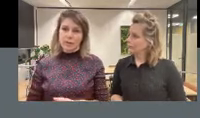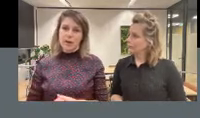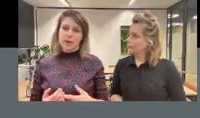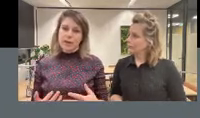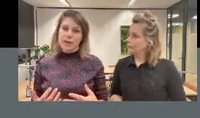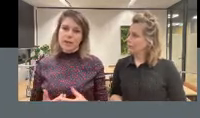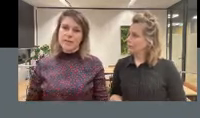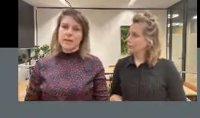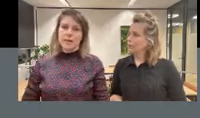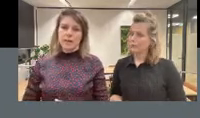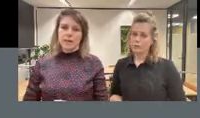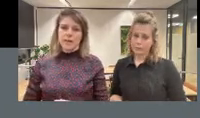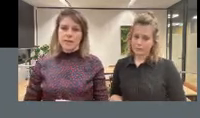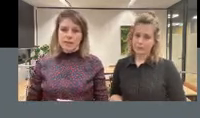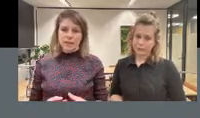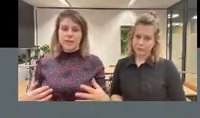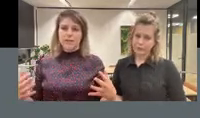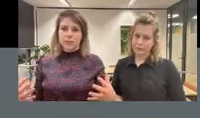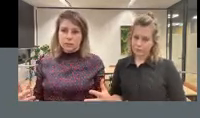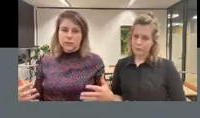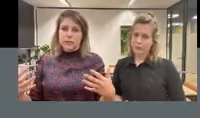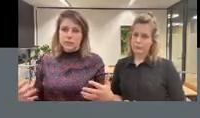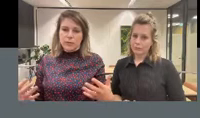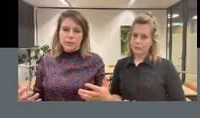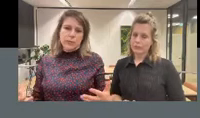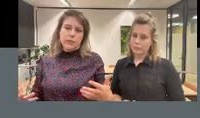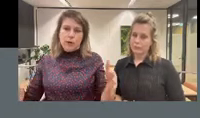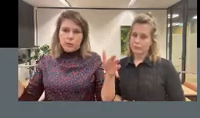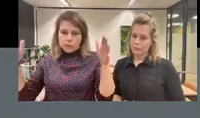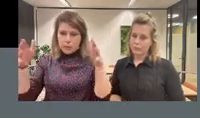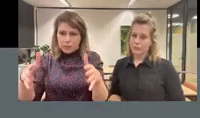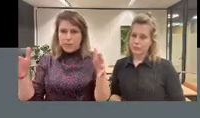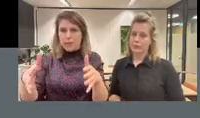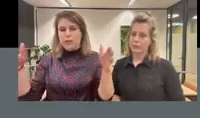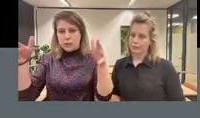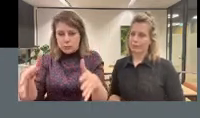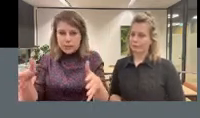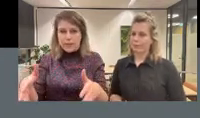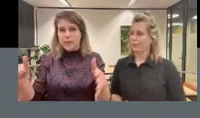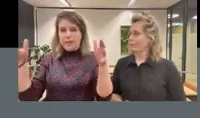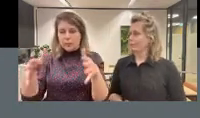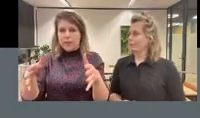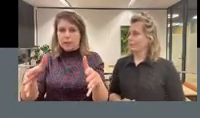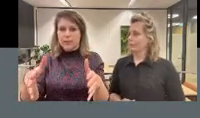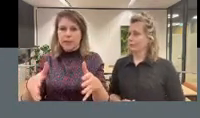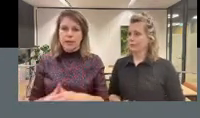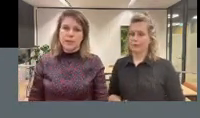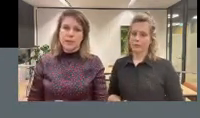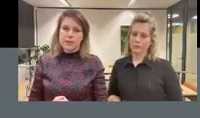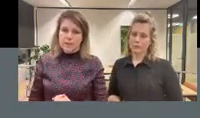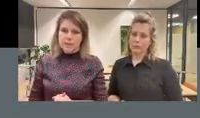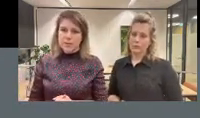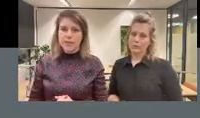heard from our clients. They said it's good to focus 1 week or 2 weeks really good